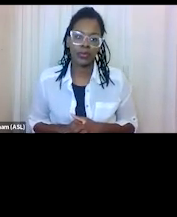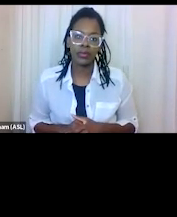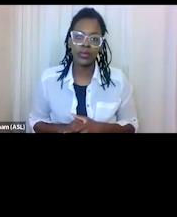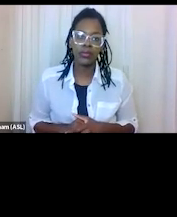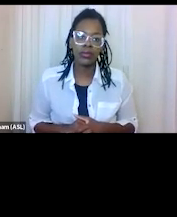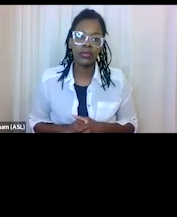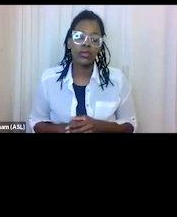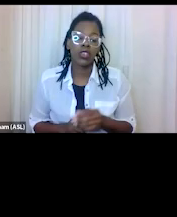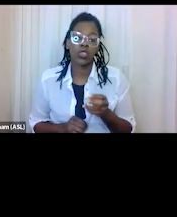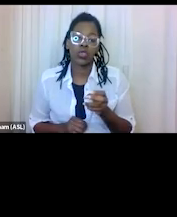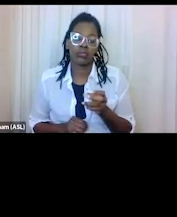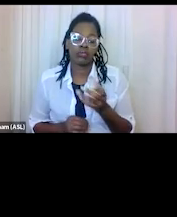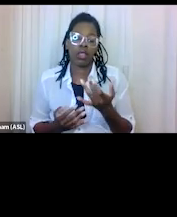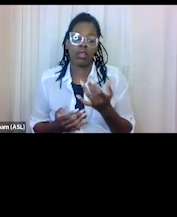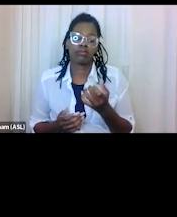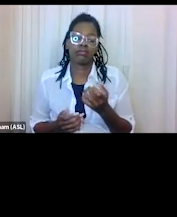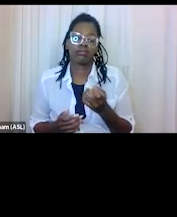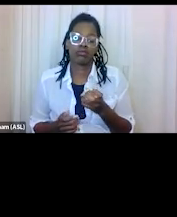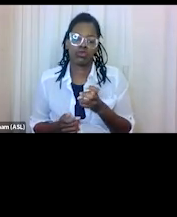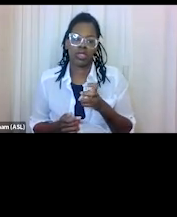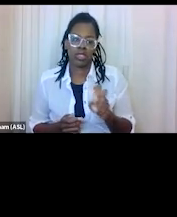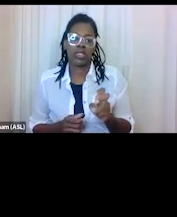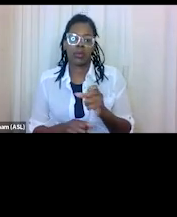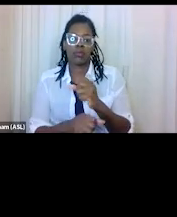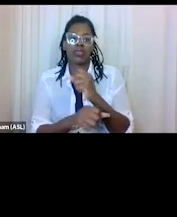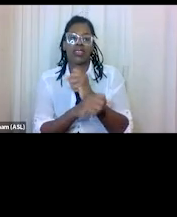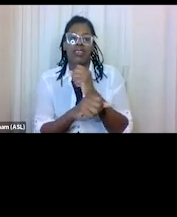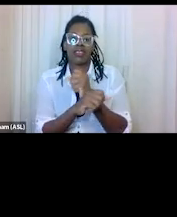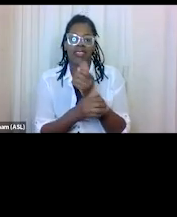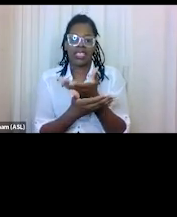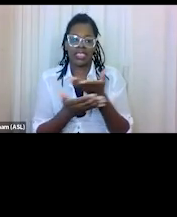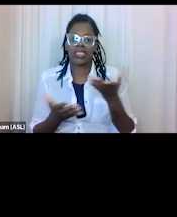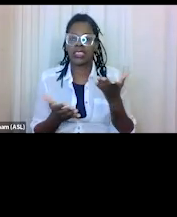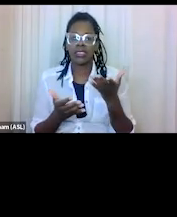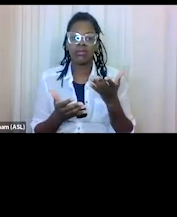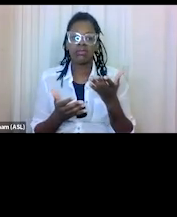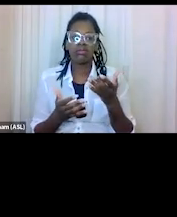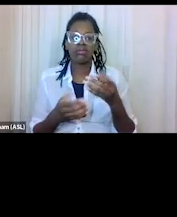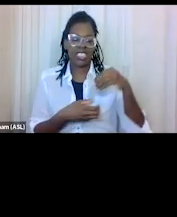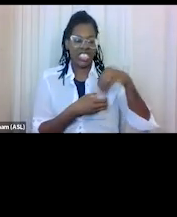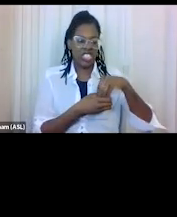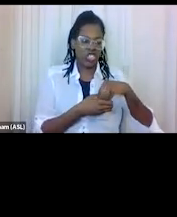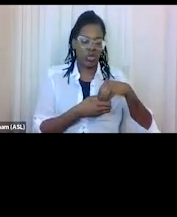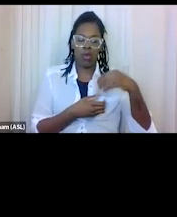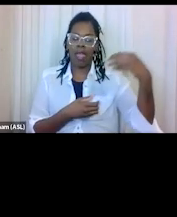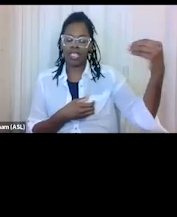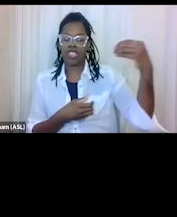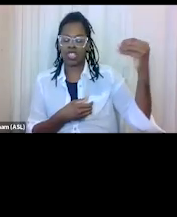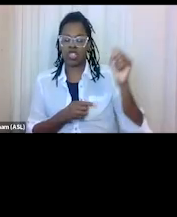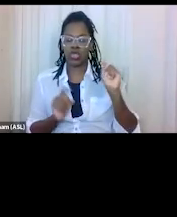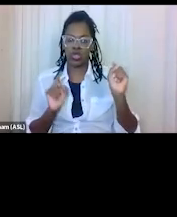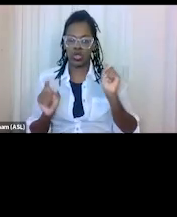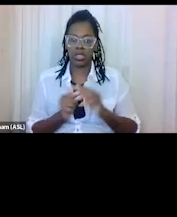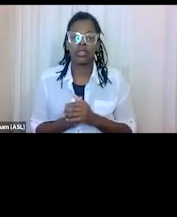So transitioning now to talk about some protective factors. So these are divided into internal and external protective factors.